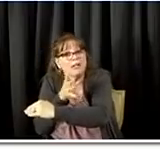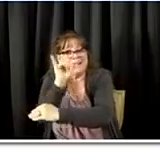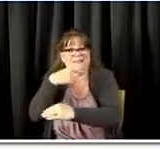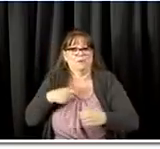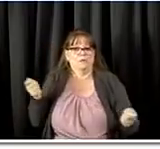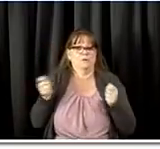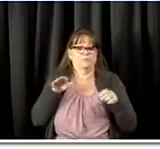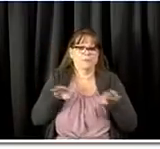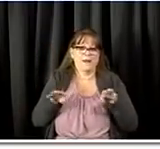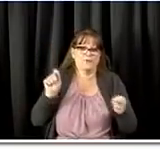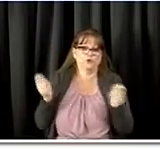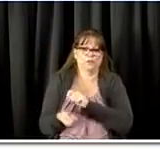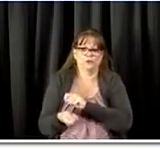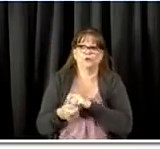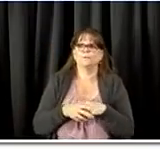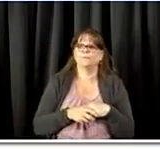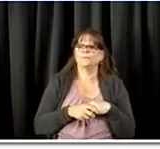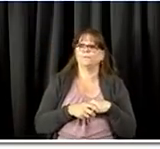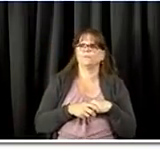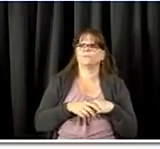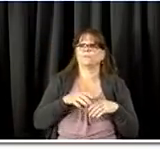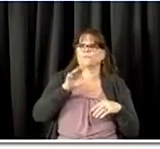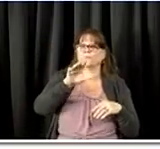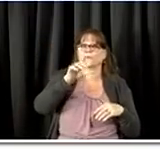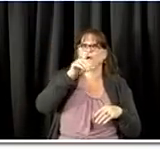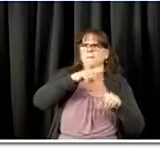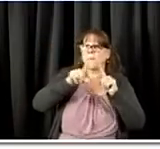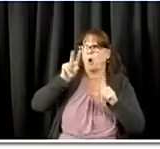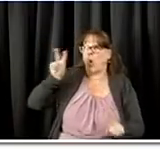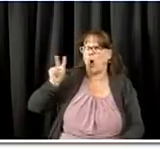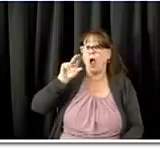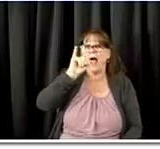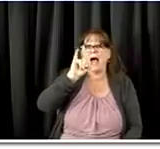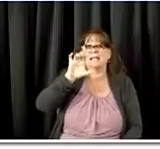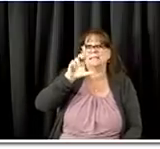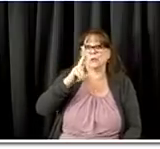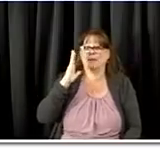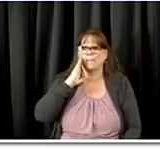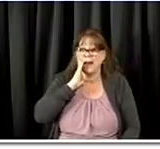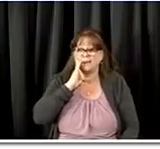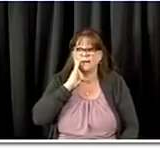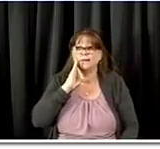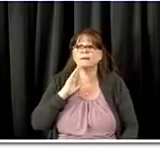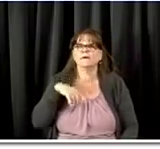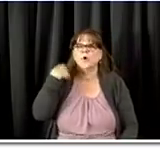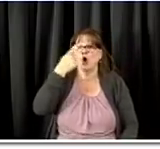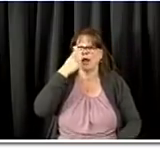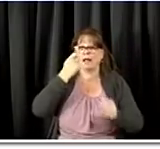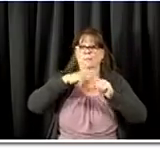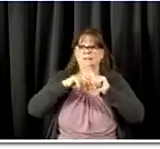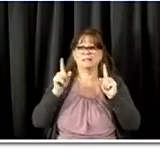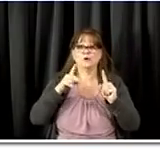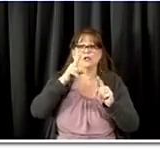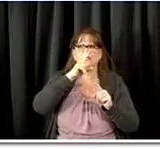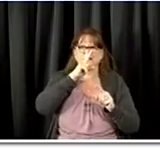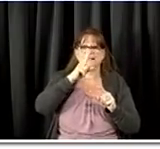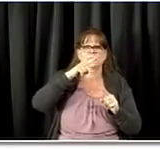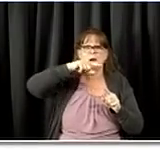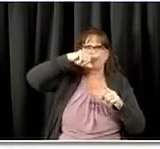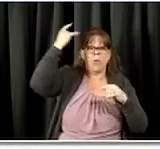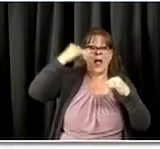story is a little bit different when you look at our ICU capacity. So if you look at this figure, you'll see again the black line that shows you ICU admissions